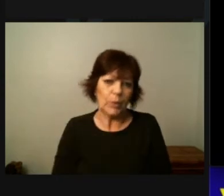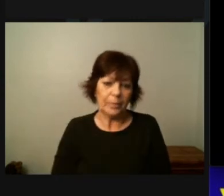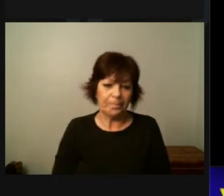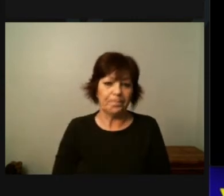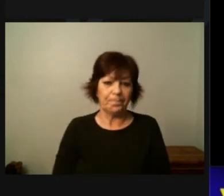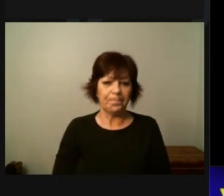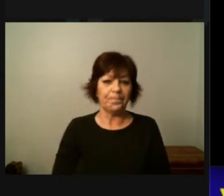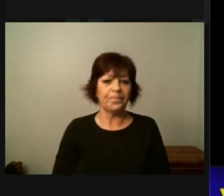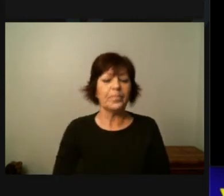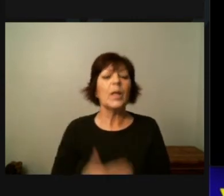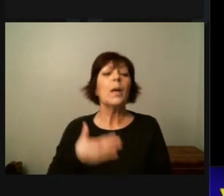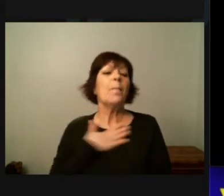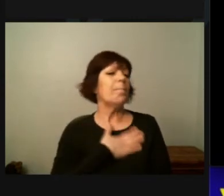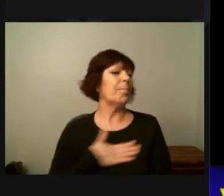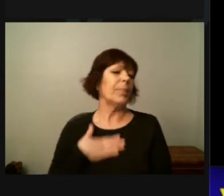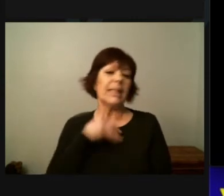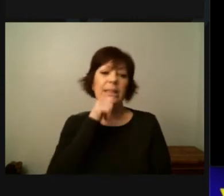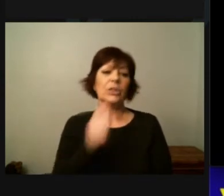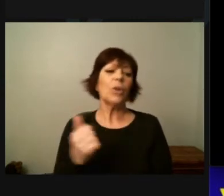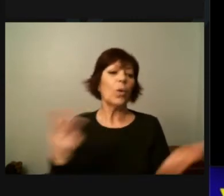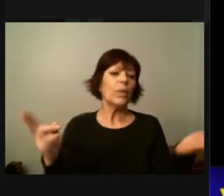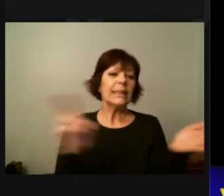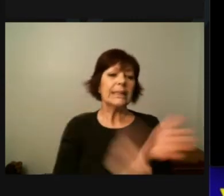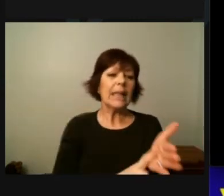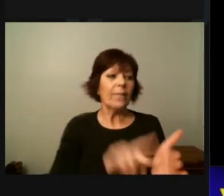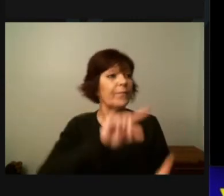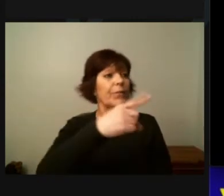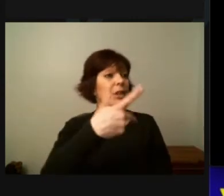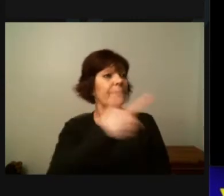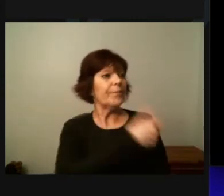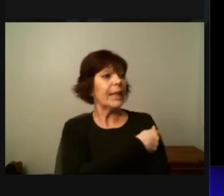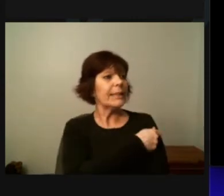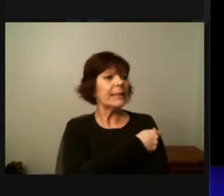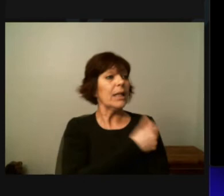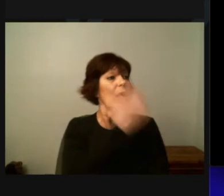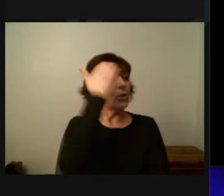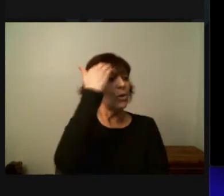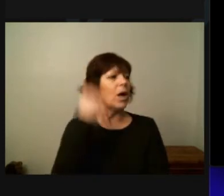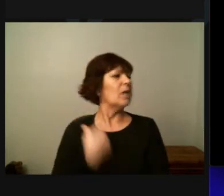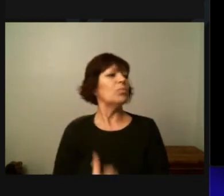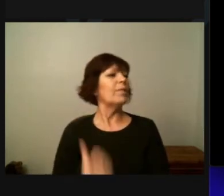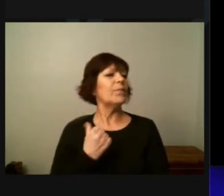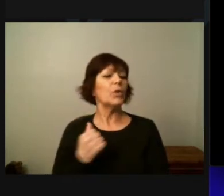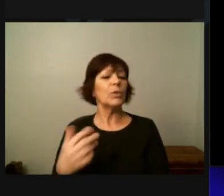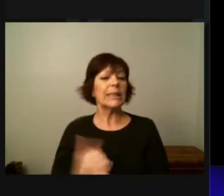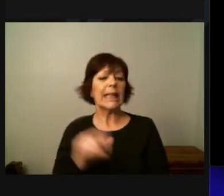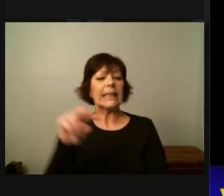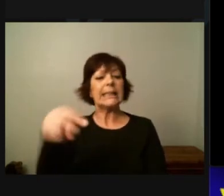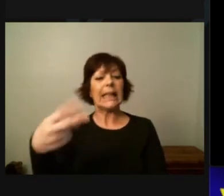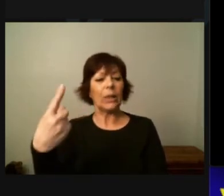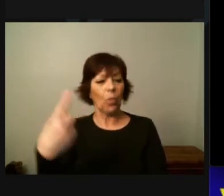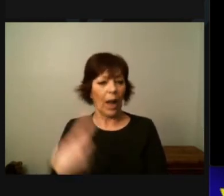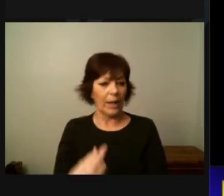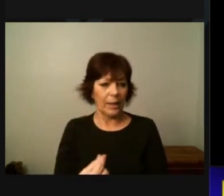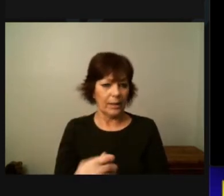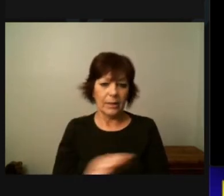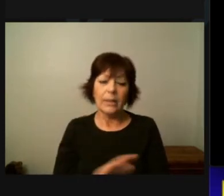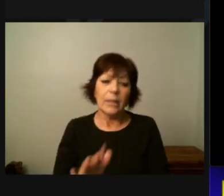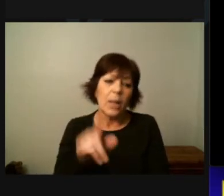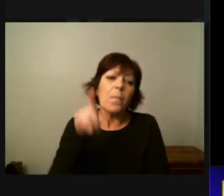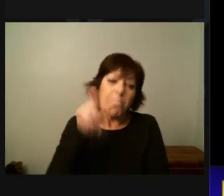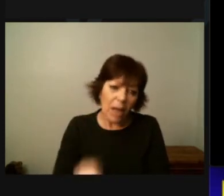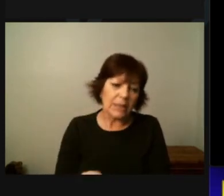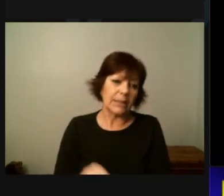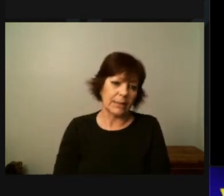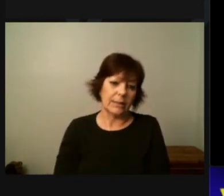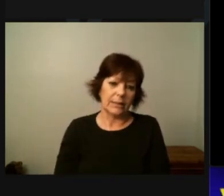of the vaccine. Please don't sign up for the first vaccine knowing that you're not going to come and get the second one or or you